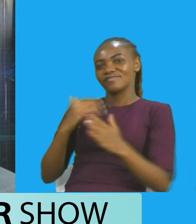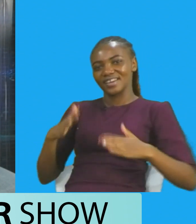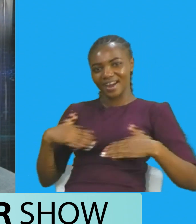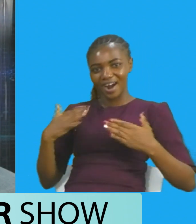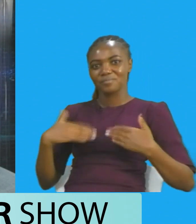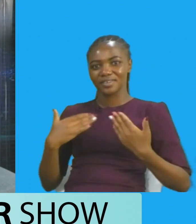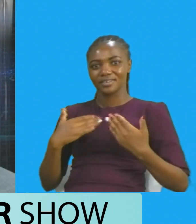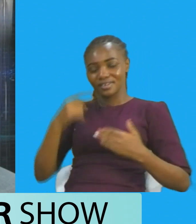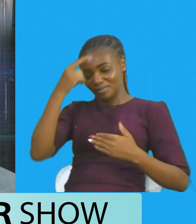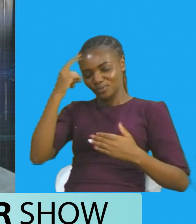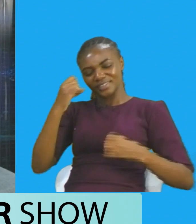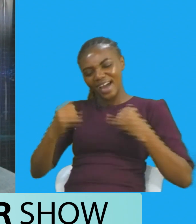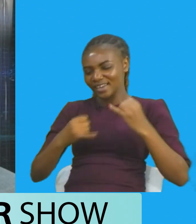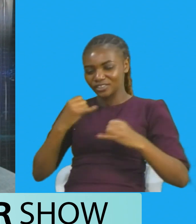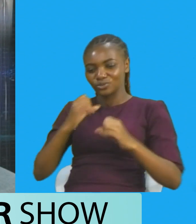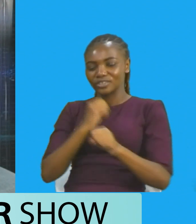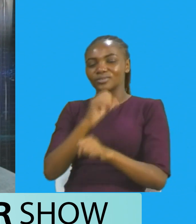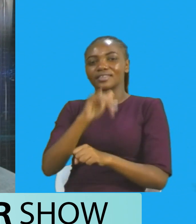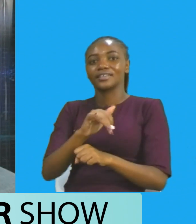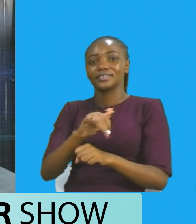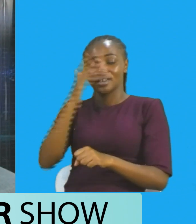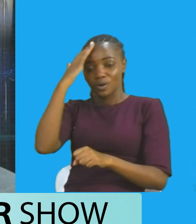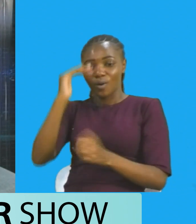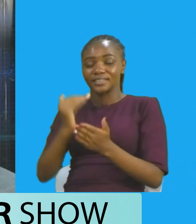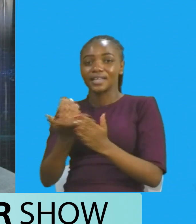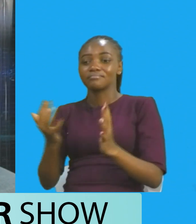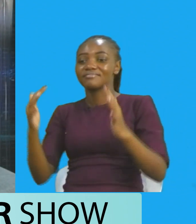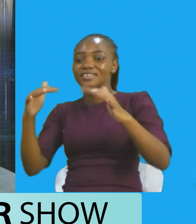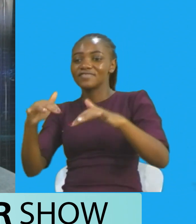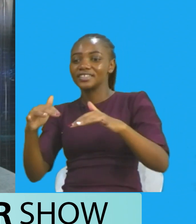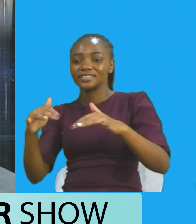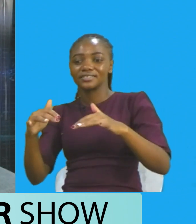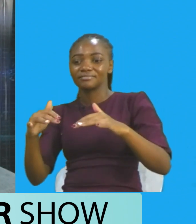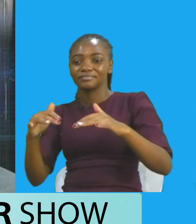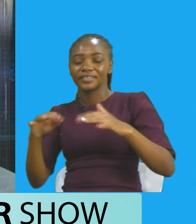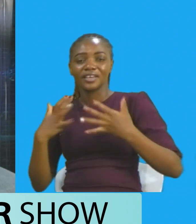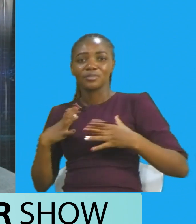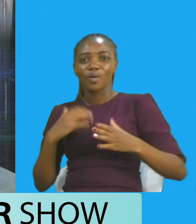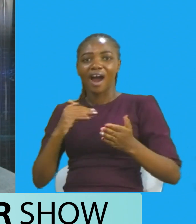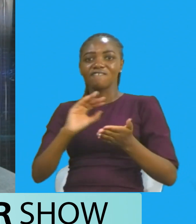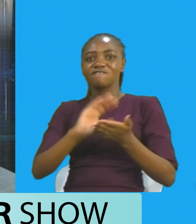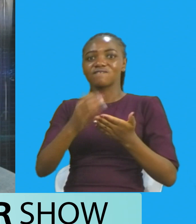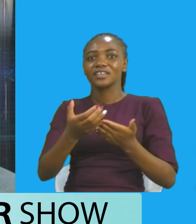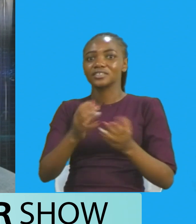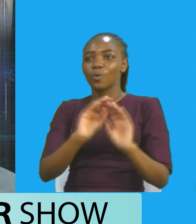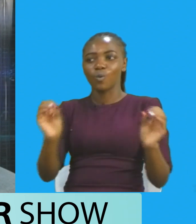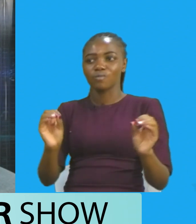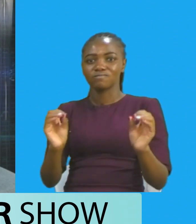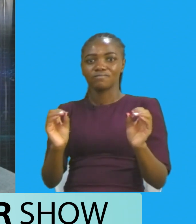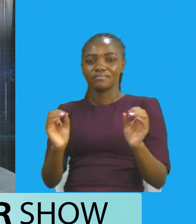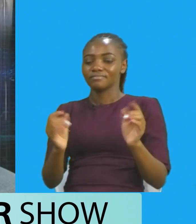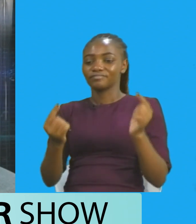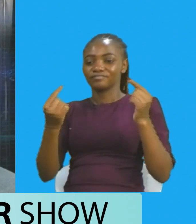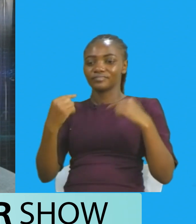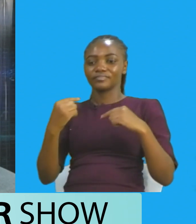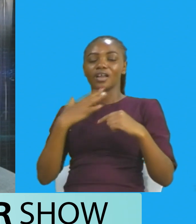something I enjoy doing. Like you find in some events, people don't have the funds to run the event, so they approach you in terms of